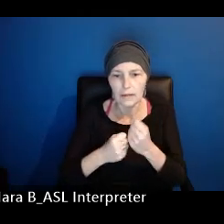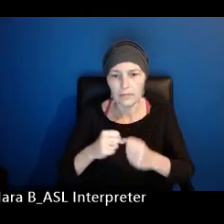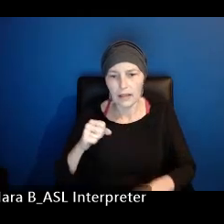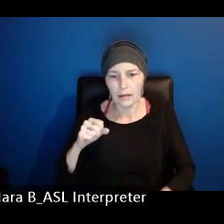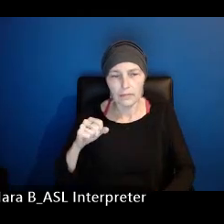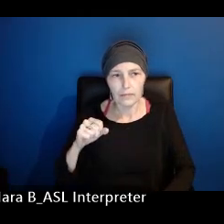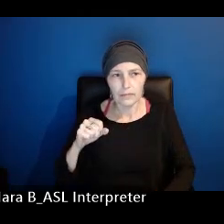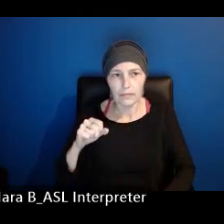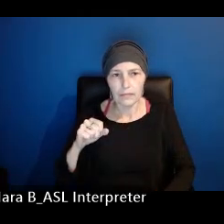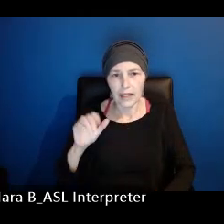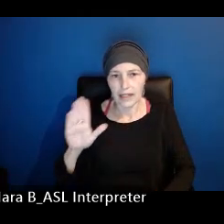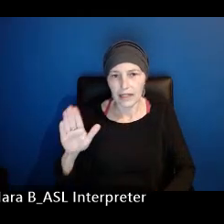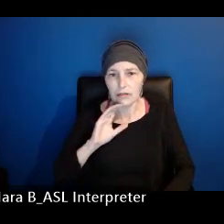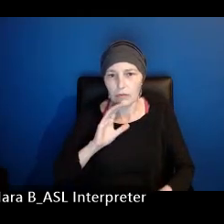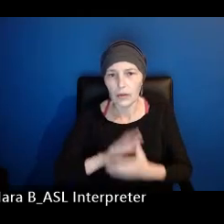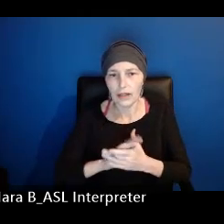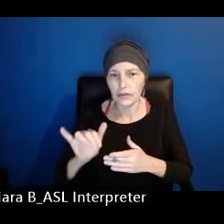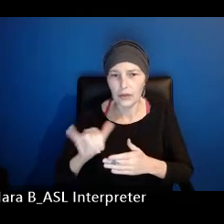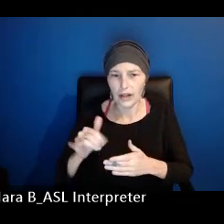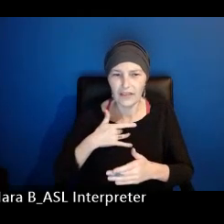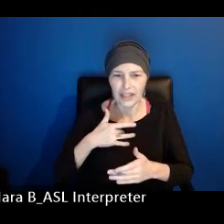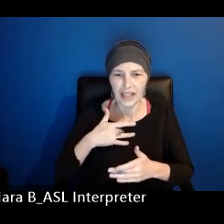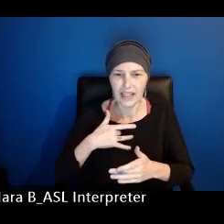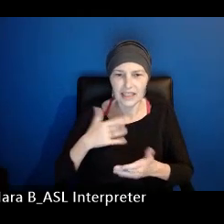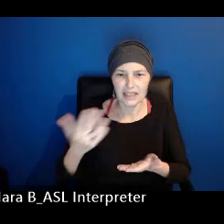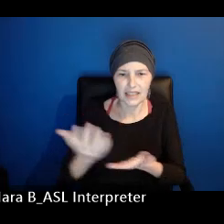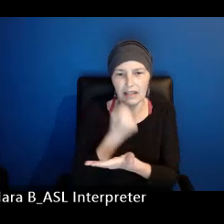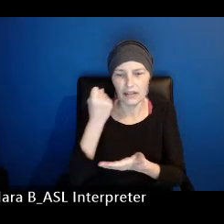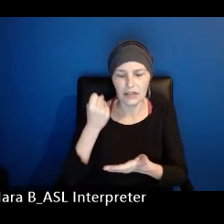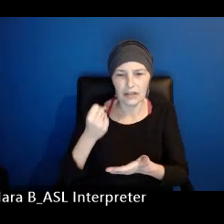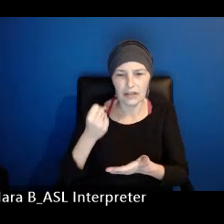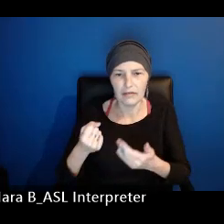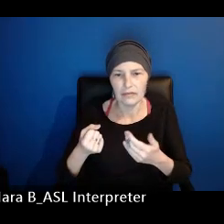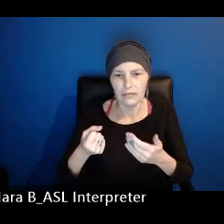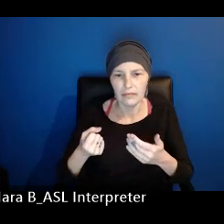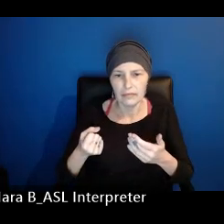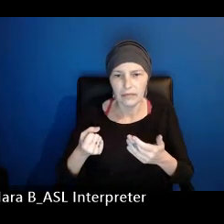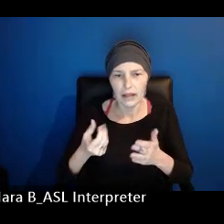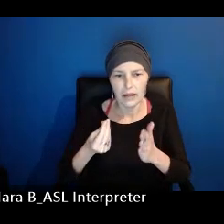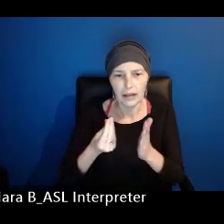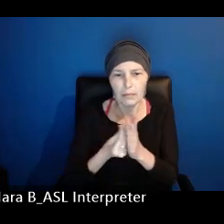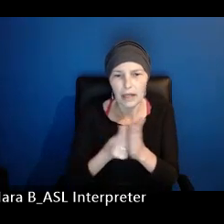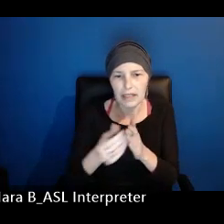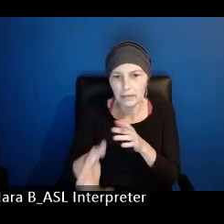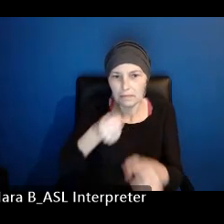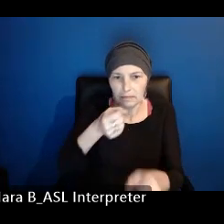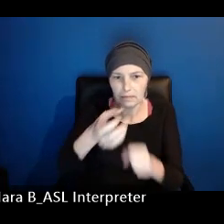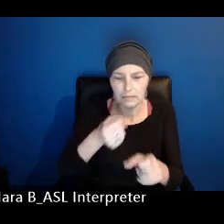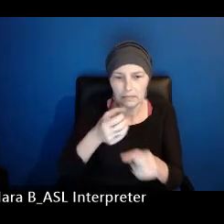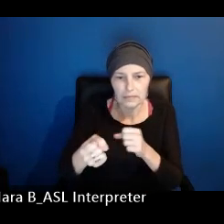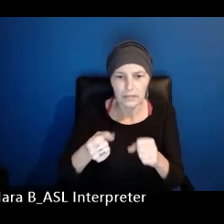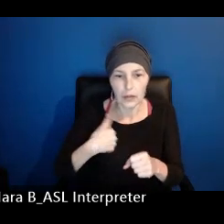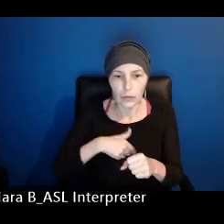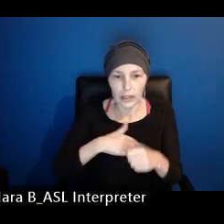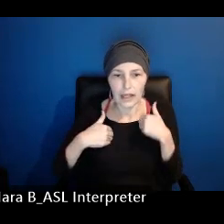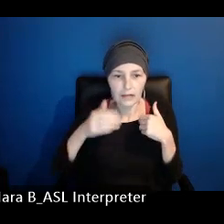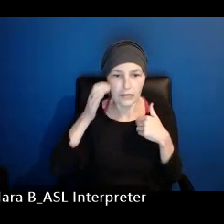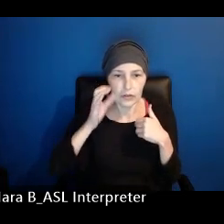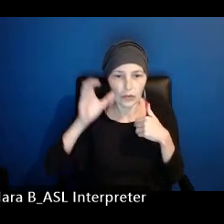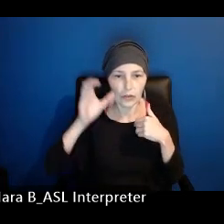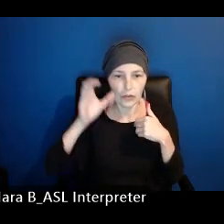grab. For those of us like myself that we have solar panels, we're already facing possible taxing because we